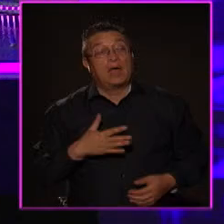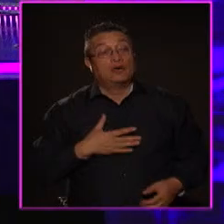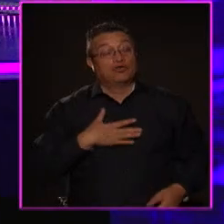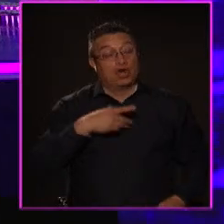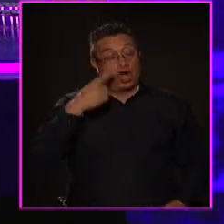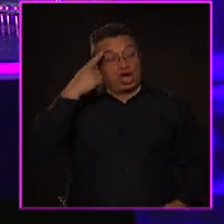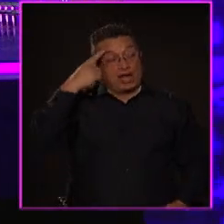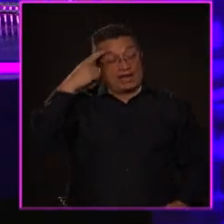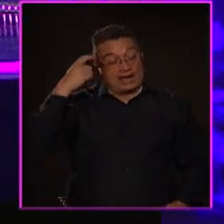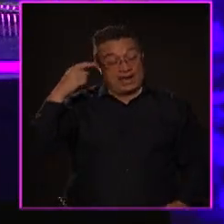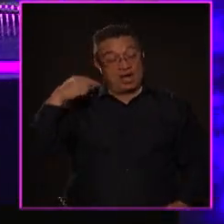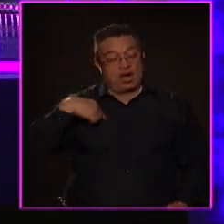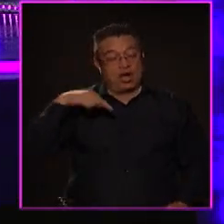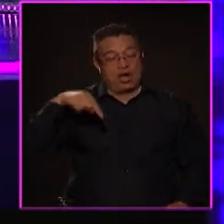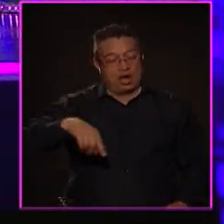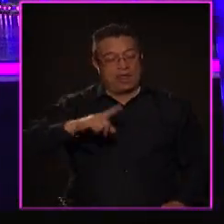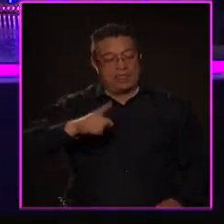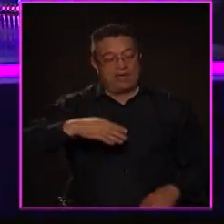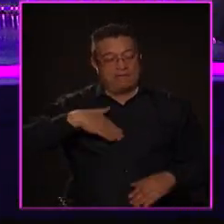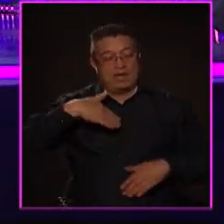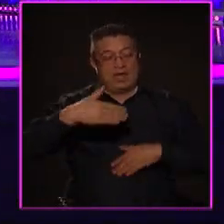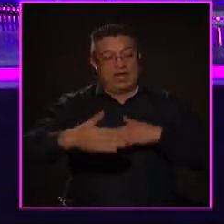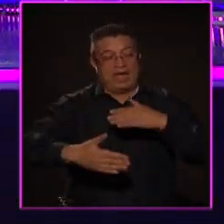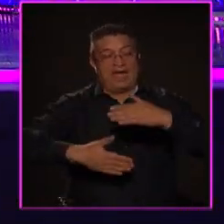to robust